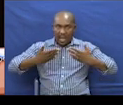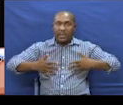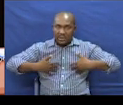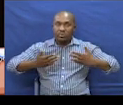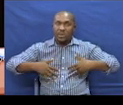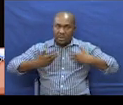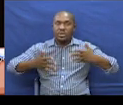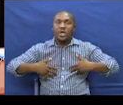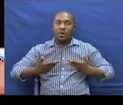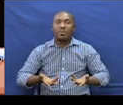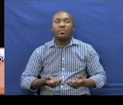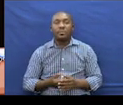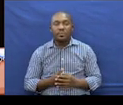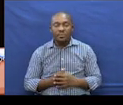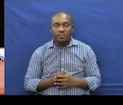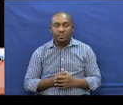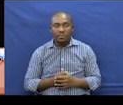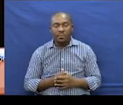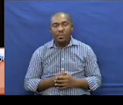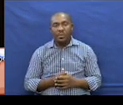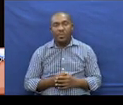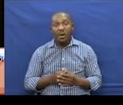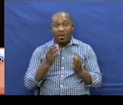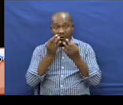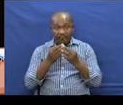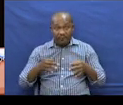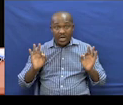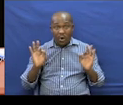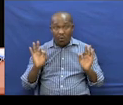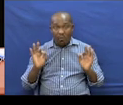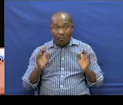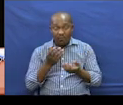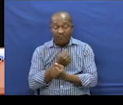Freedom of expression.